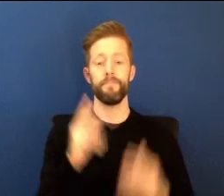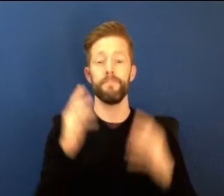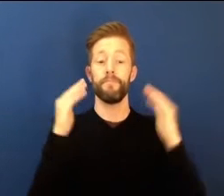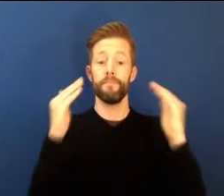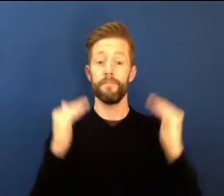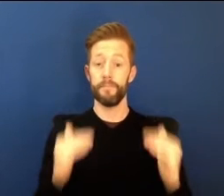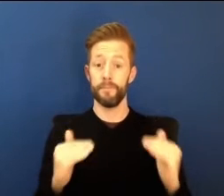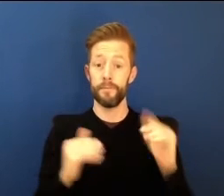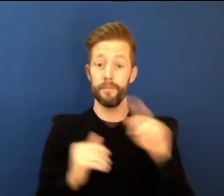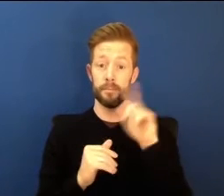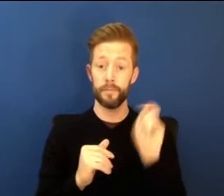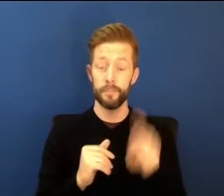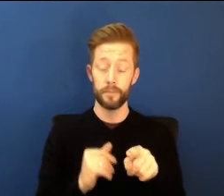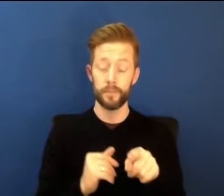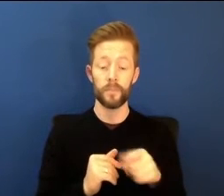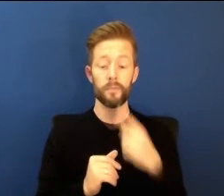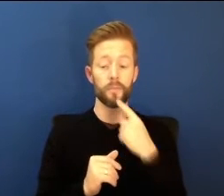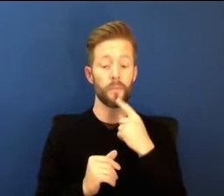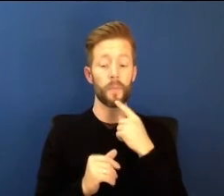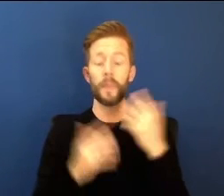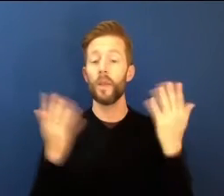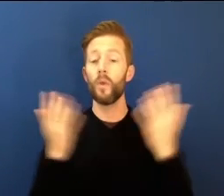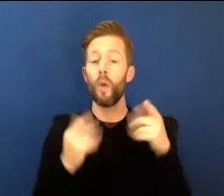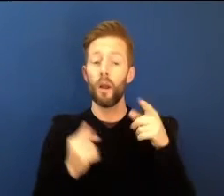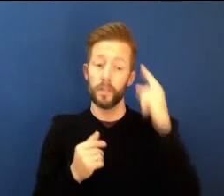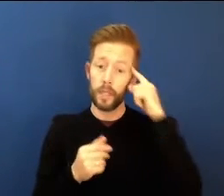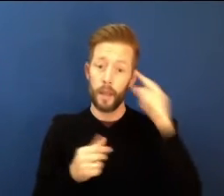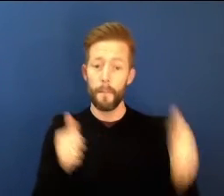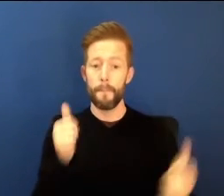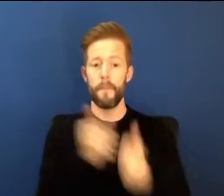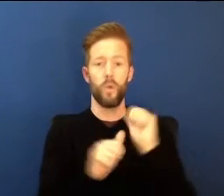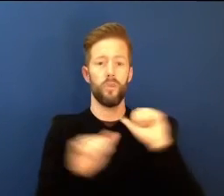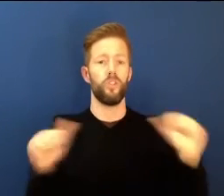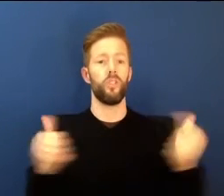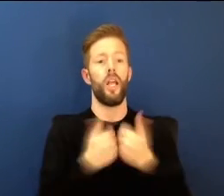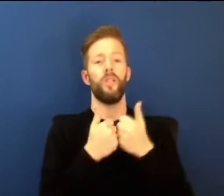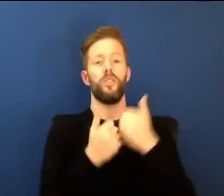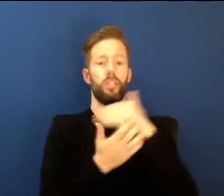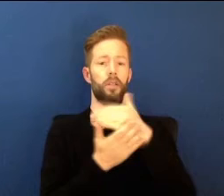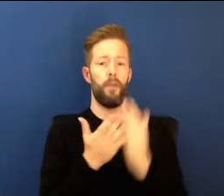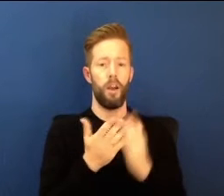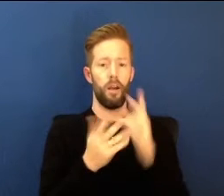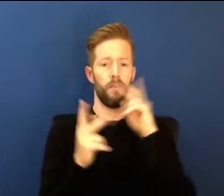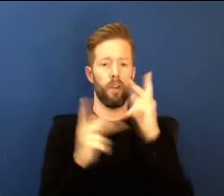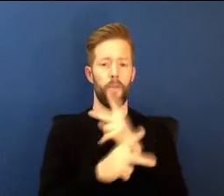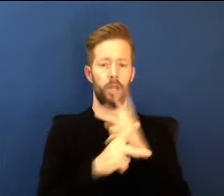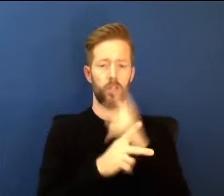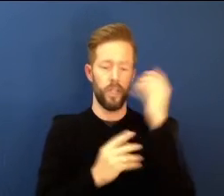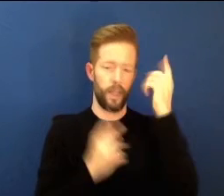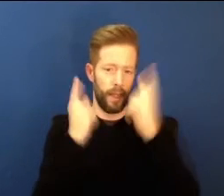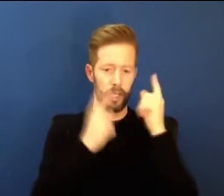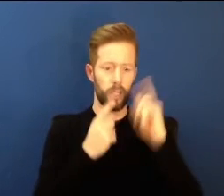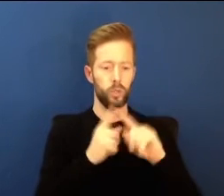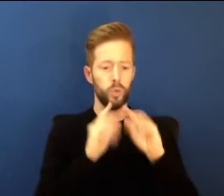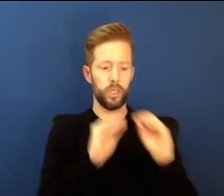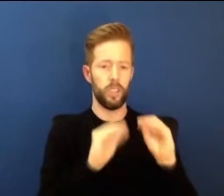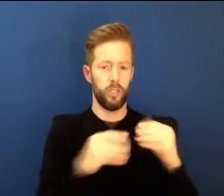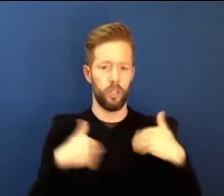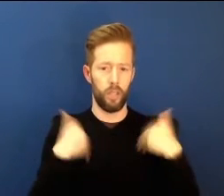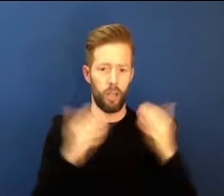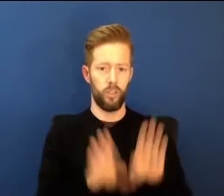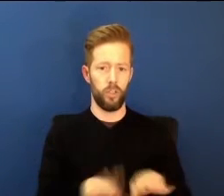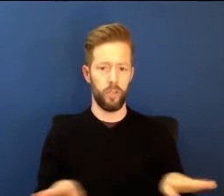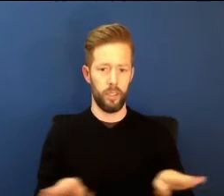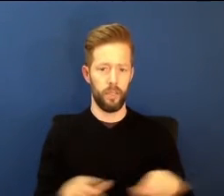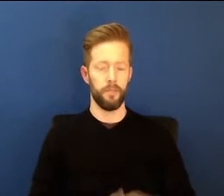Okay, on to the next question, which is, what do you think is the most challenging component of computational thinking to teach